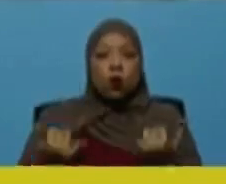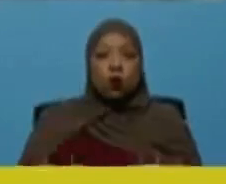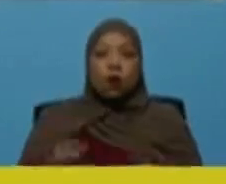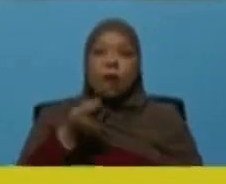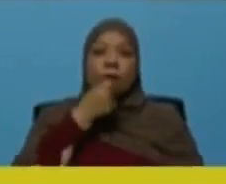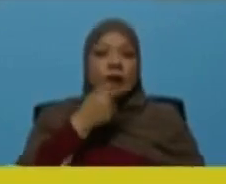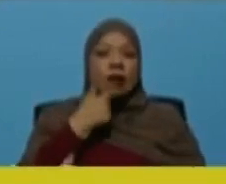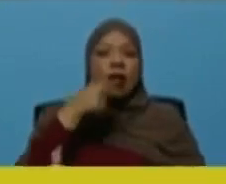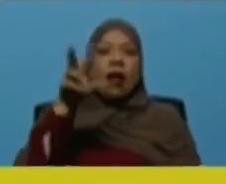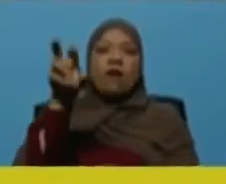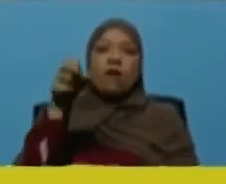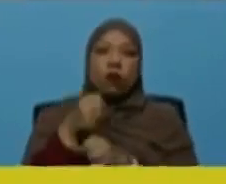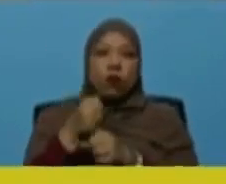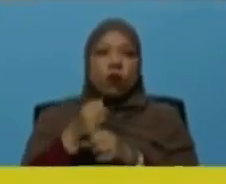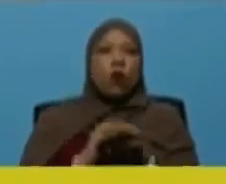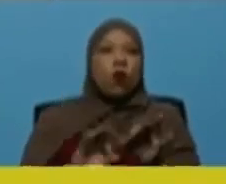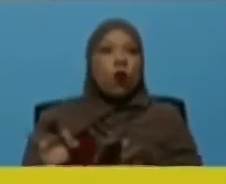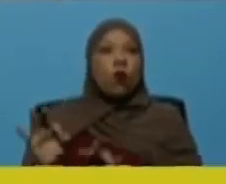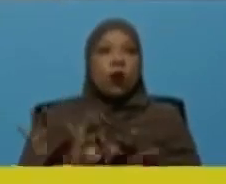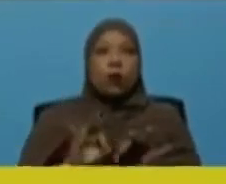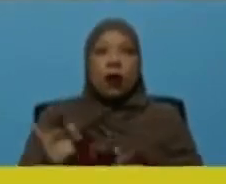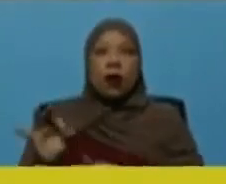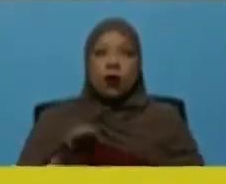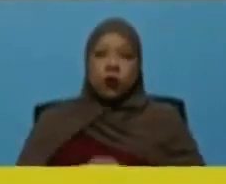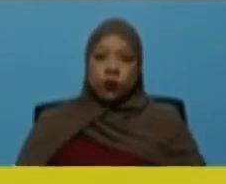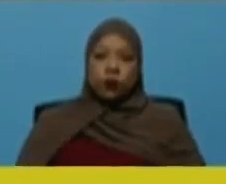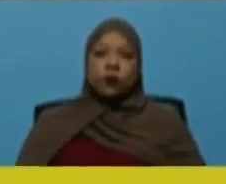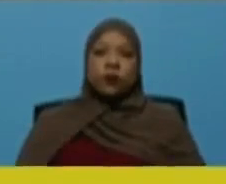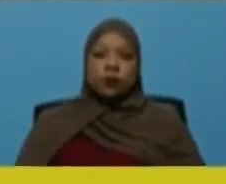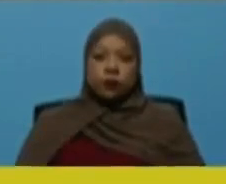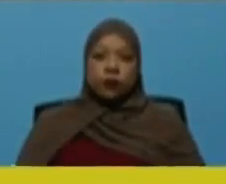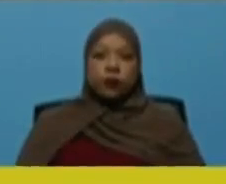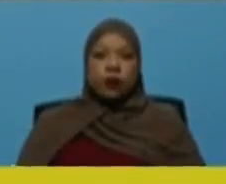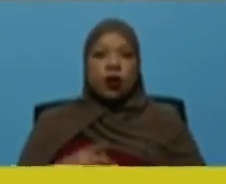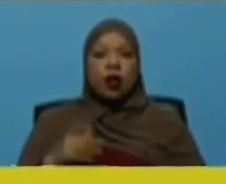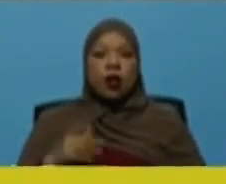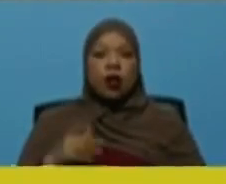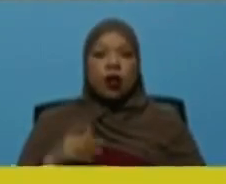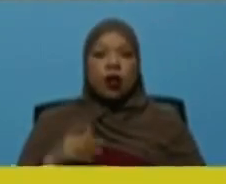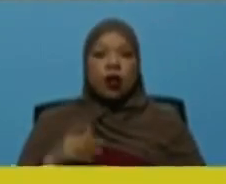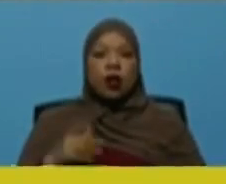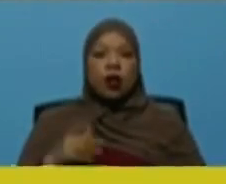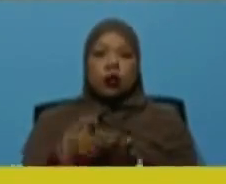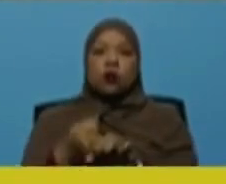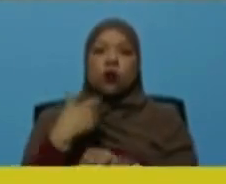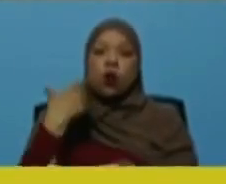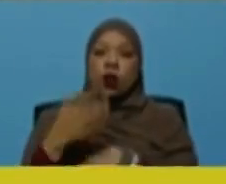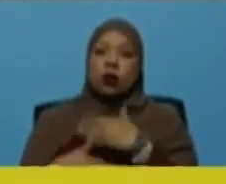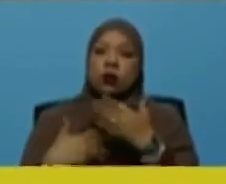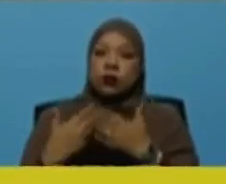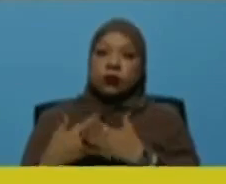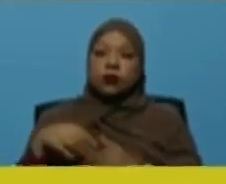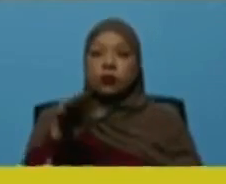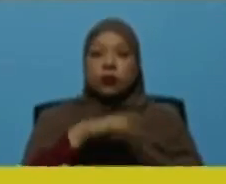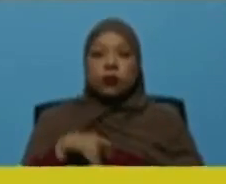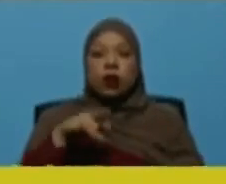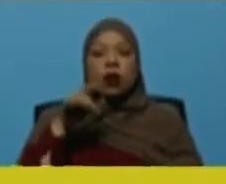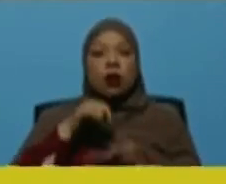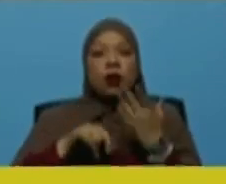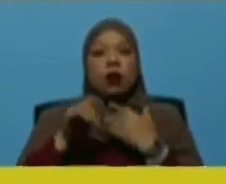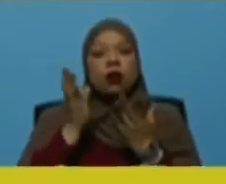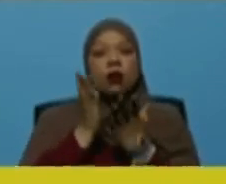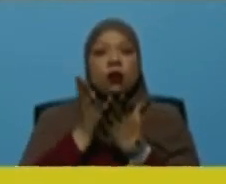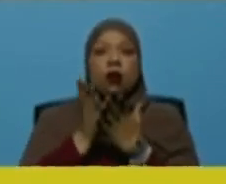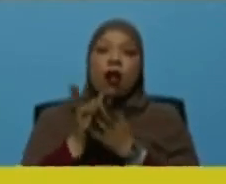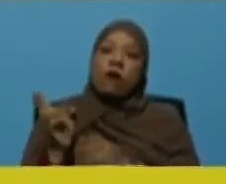this journey of Friday to prepare for the starting of the